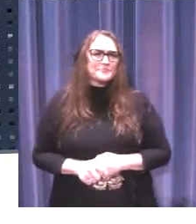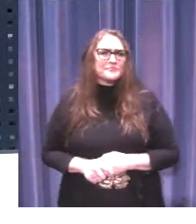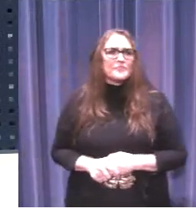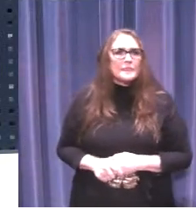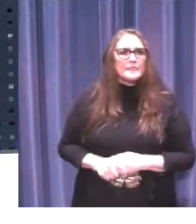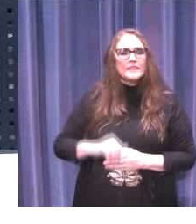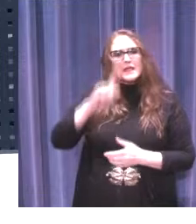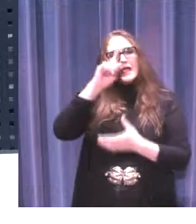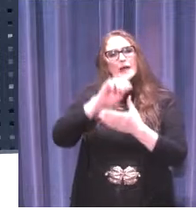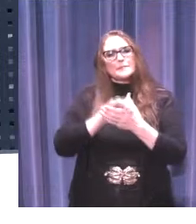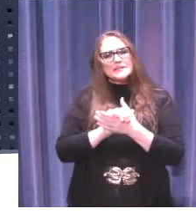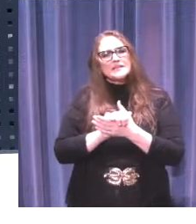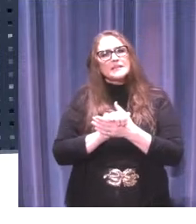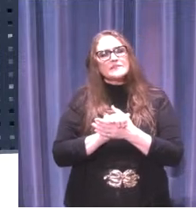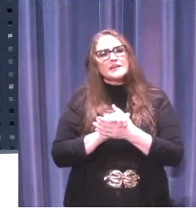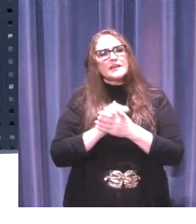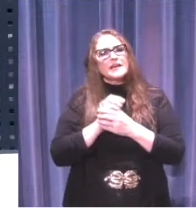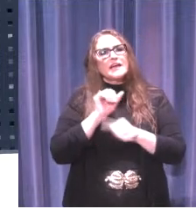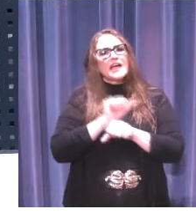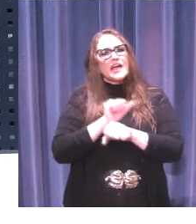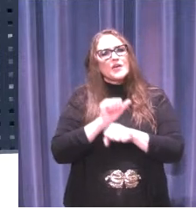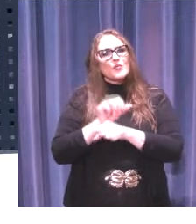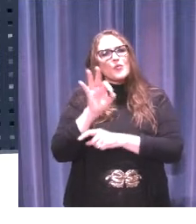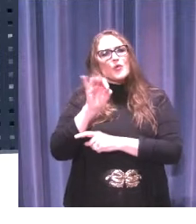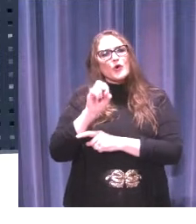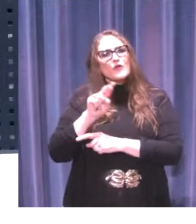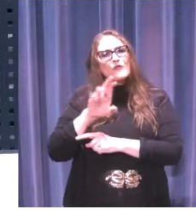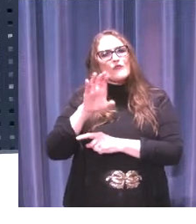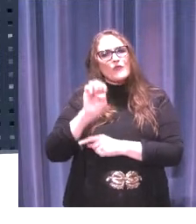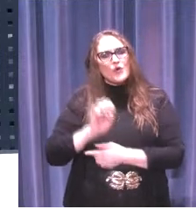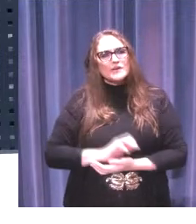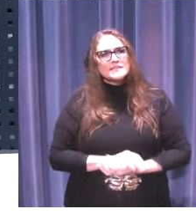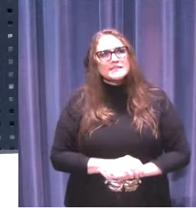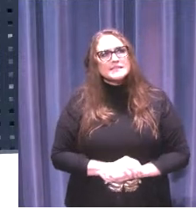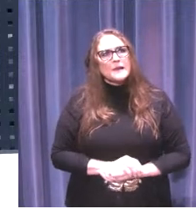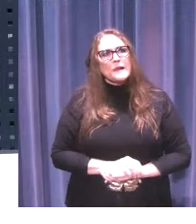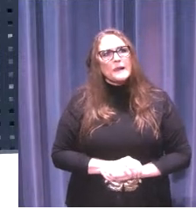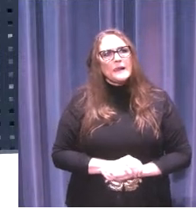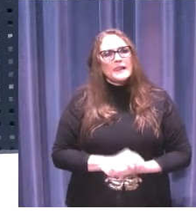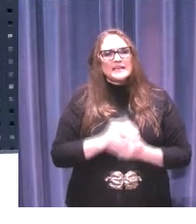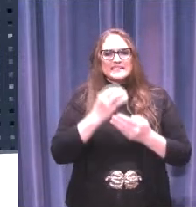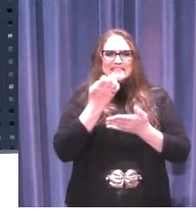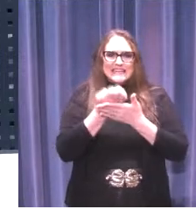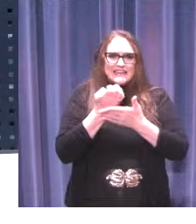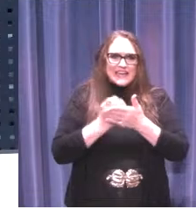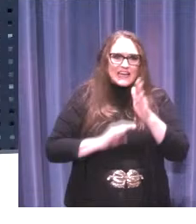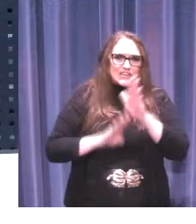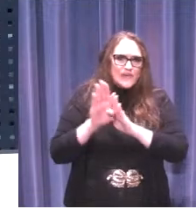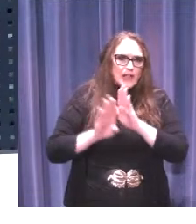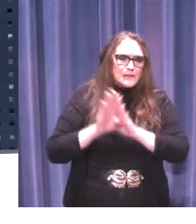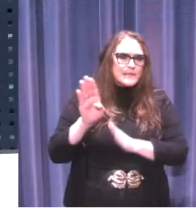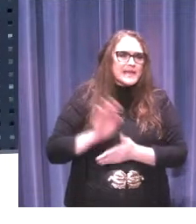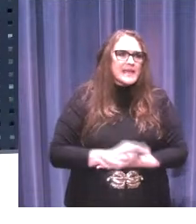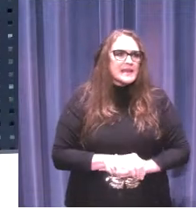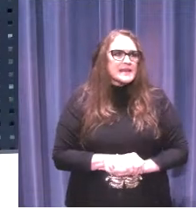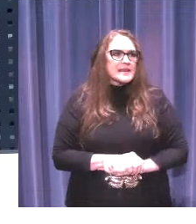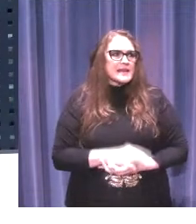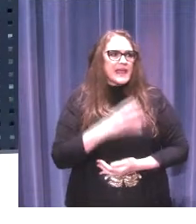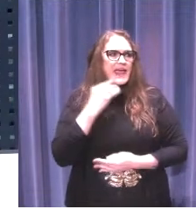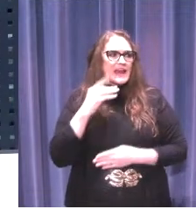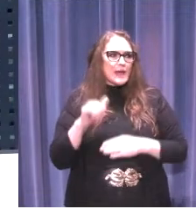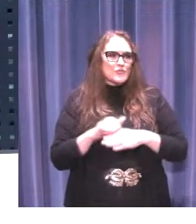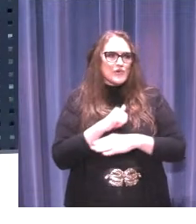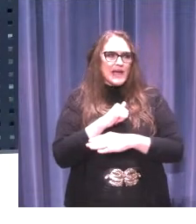I believe in workforce. I believe in economic development, and I've